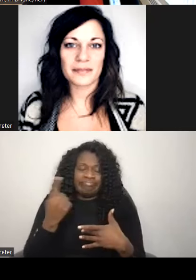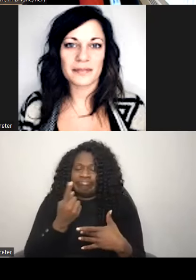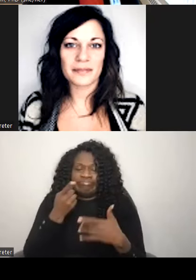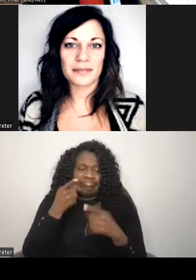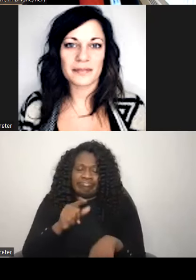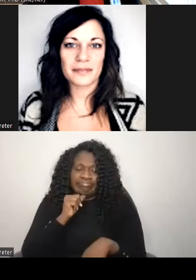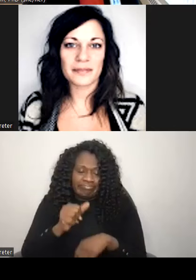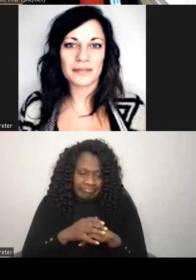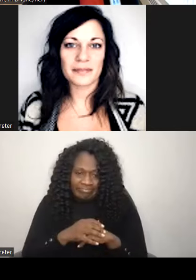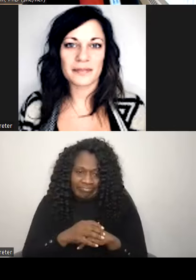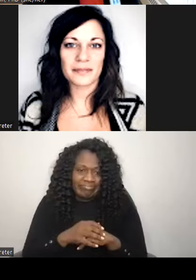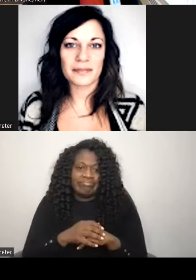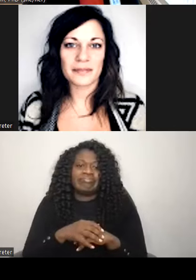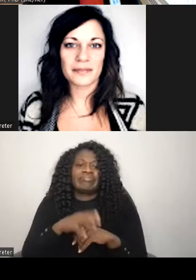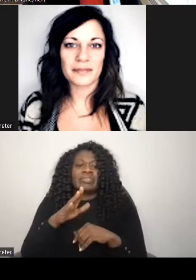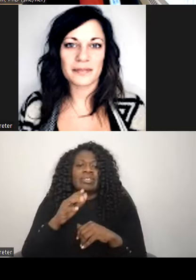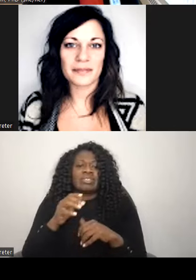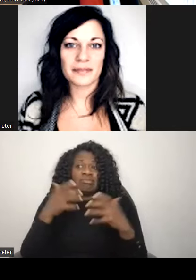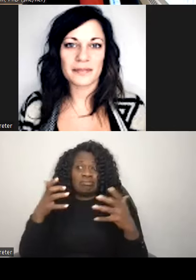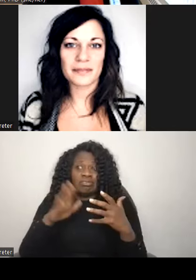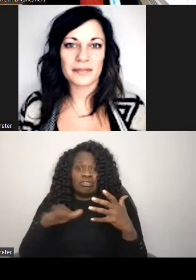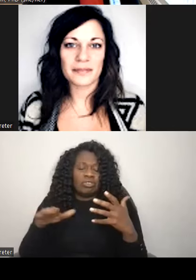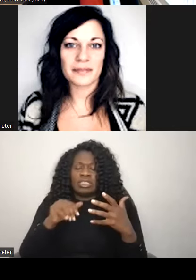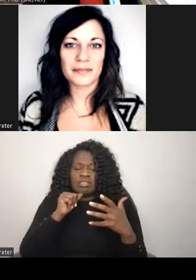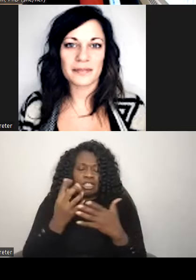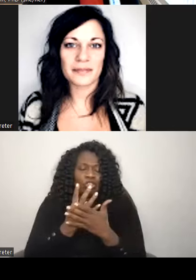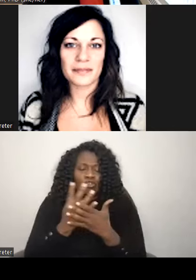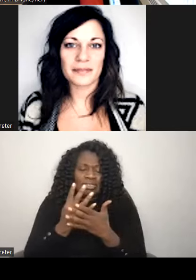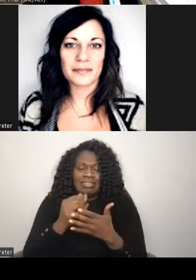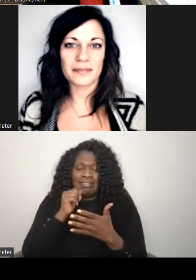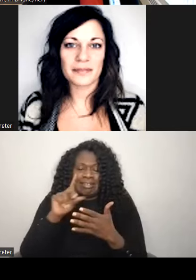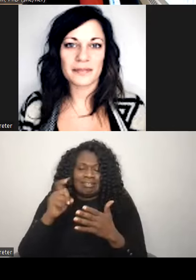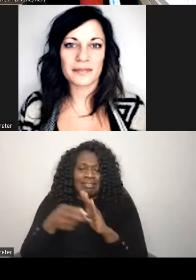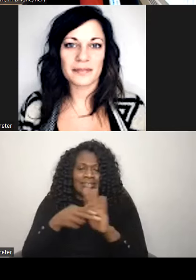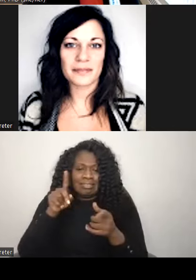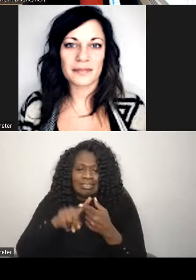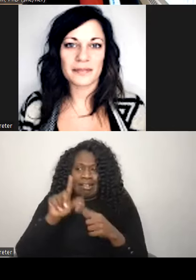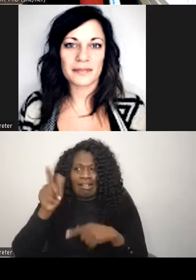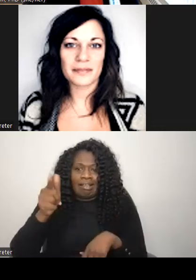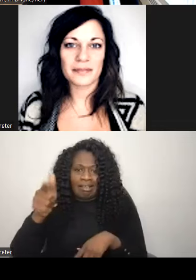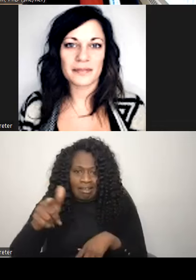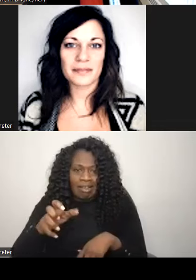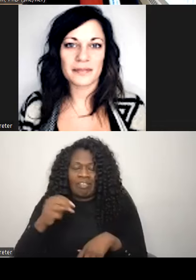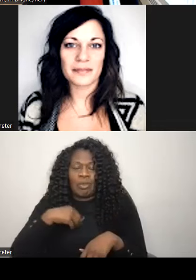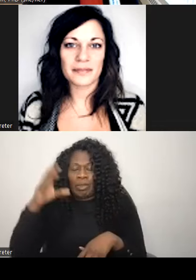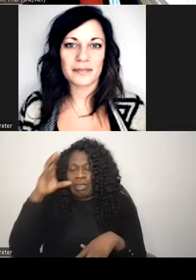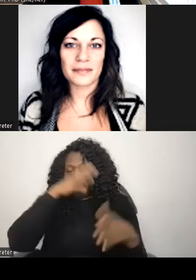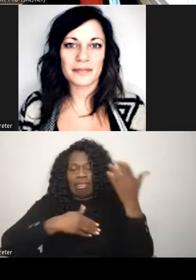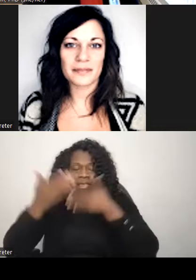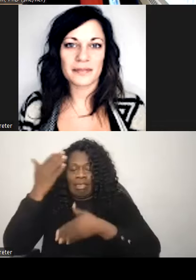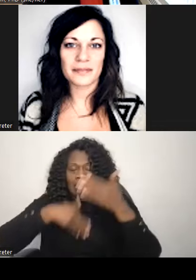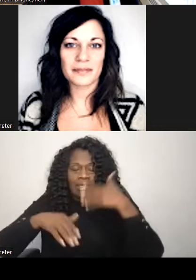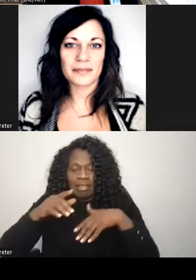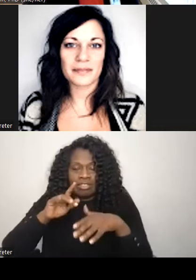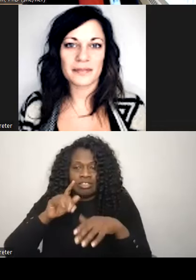happen, that a significant proportion of children are not screened and not diagnosed until they're much later. And then we've missed critical points of